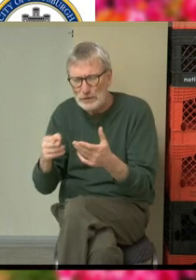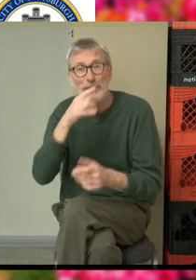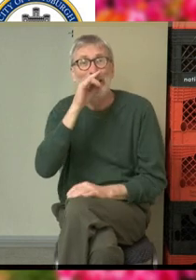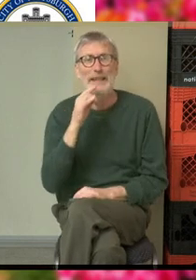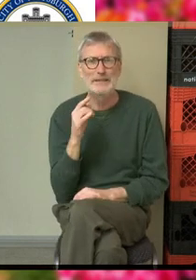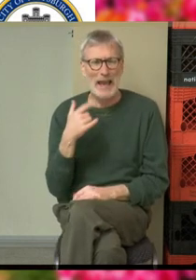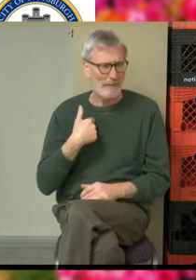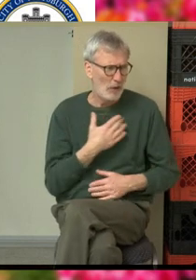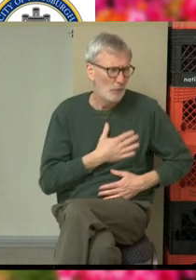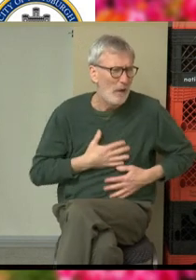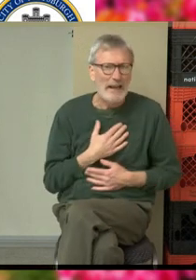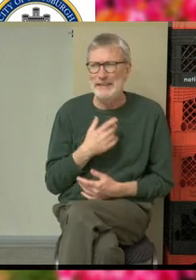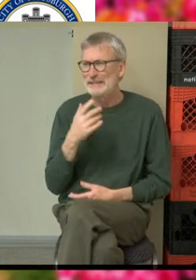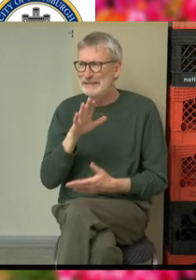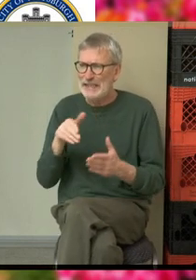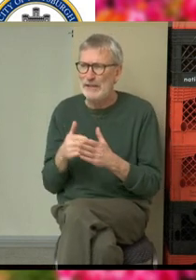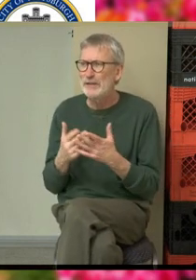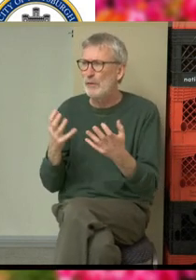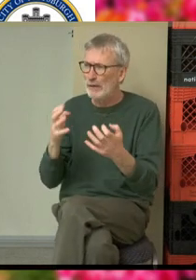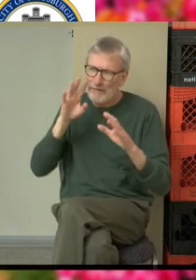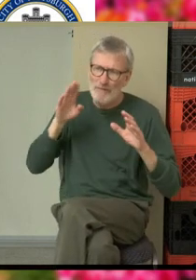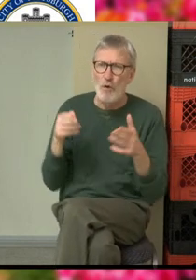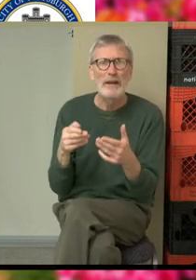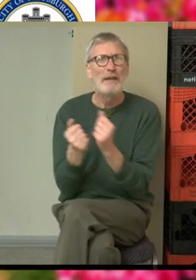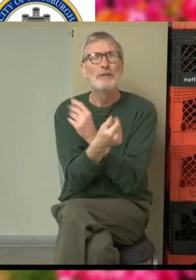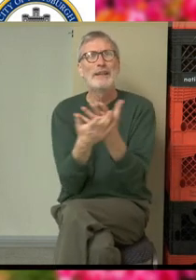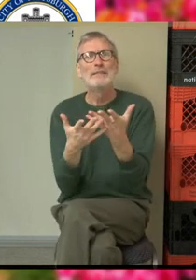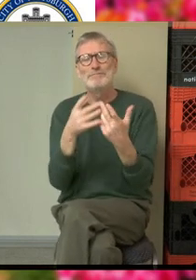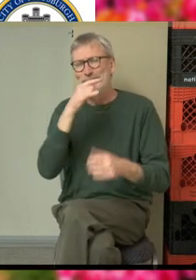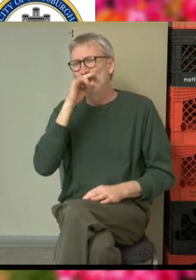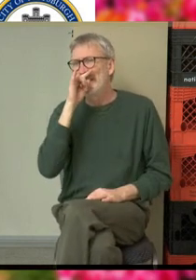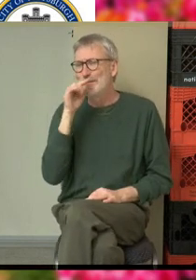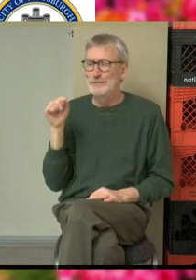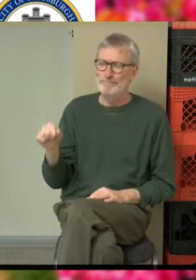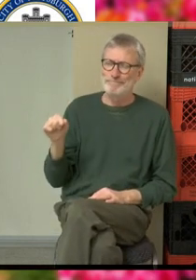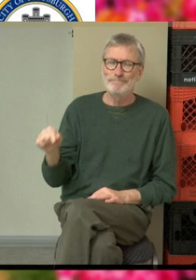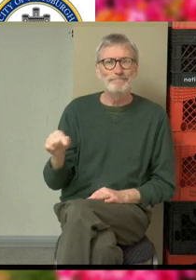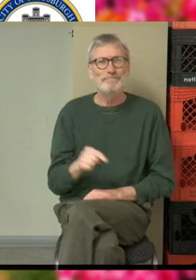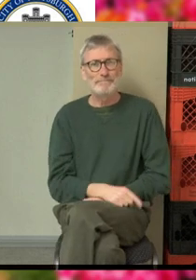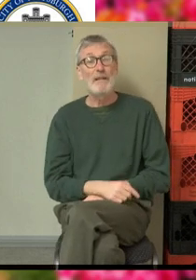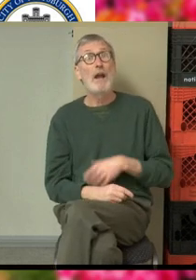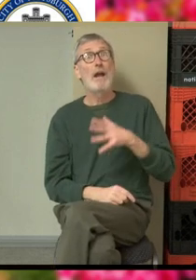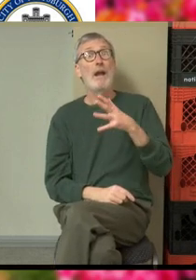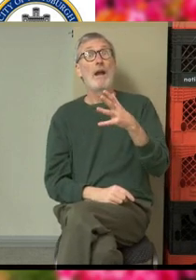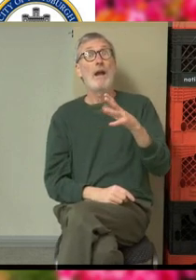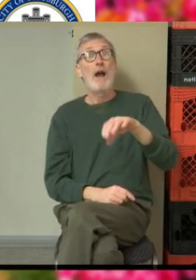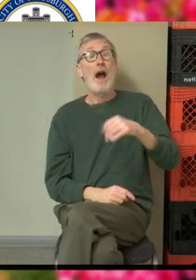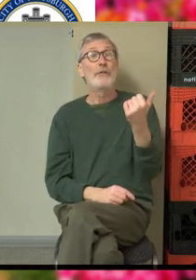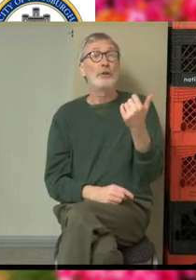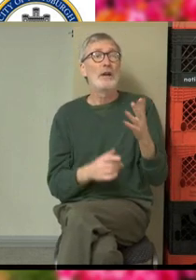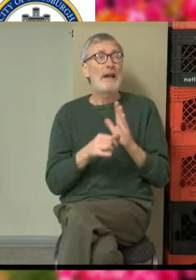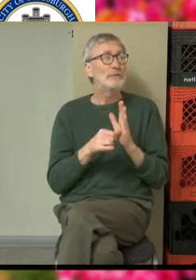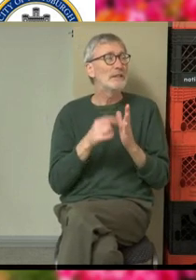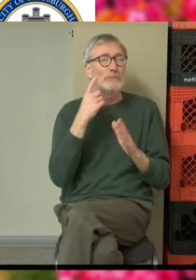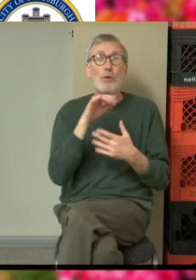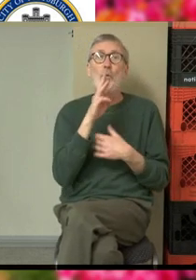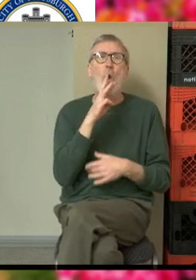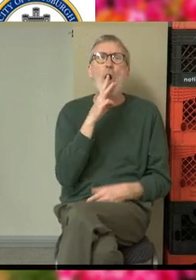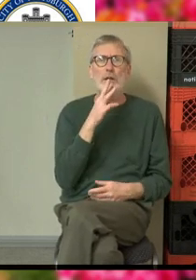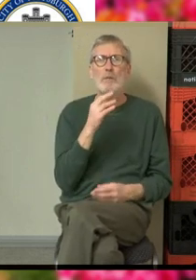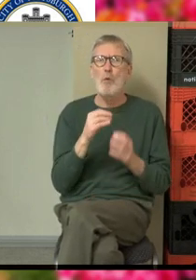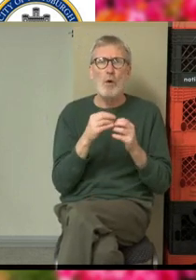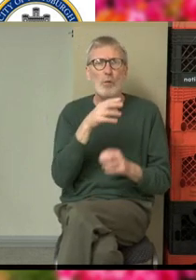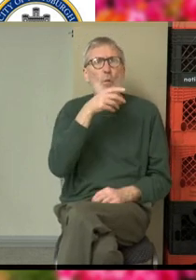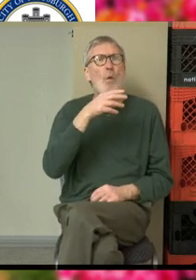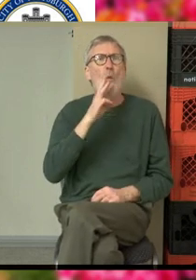being there, they want the focus of the park to be on the kids. Again, another emphasis for water fountains within the